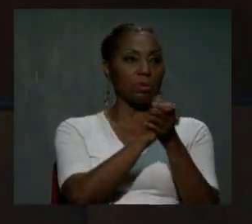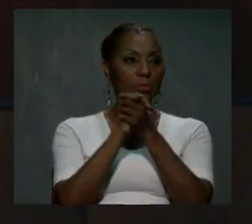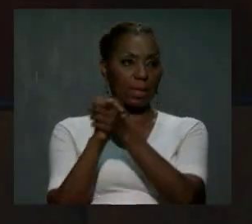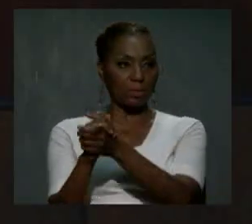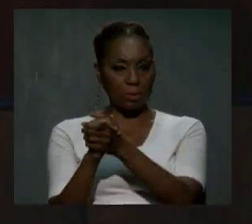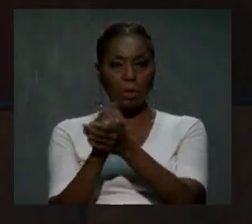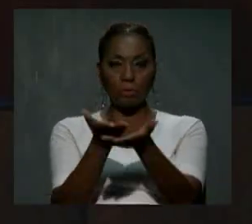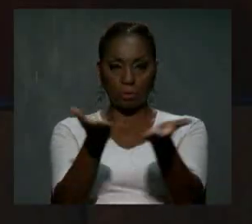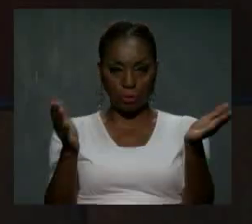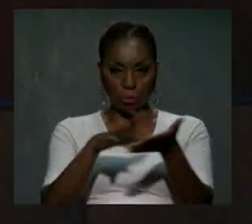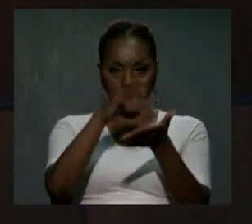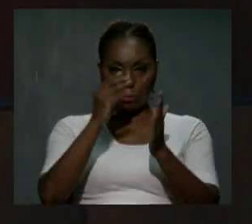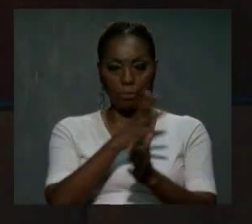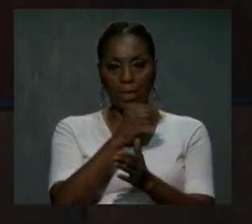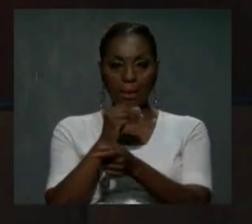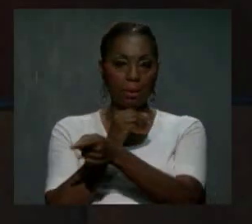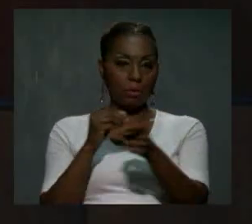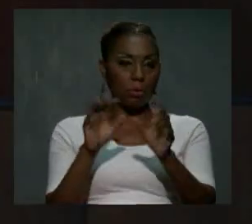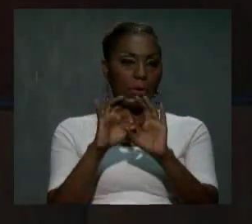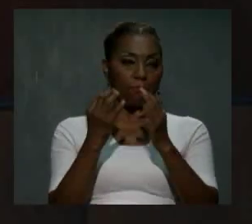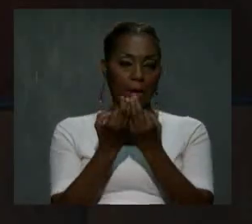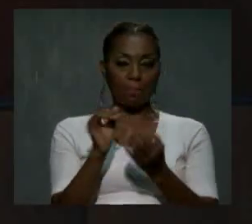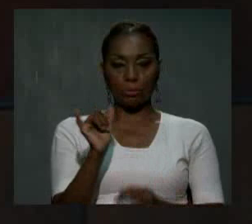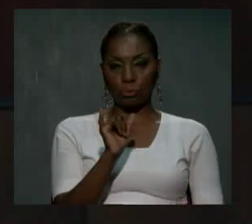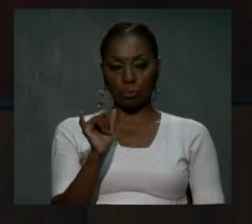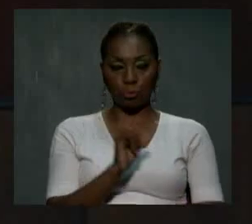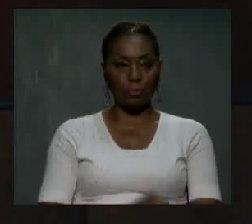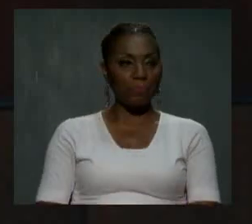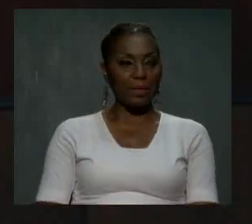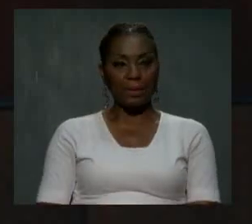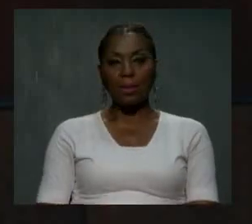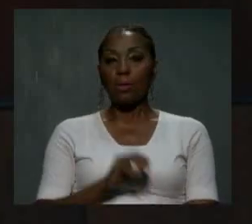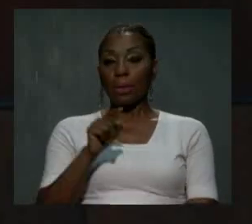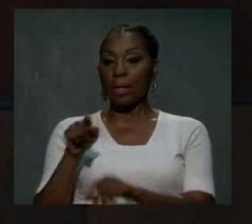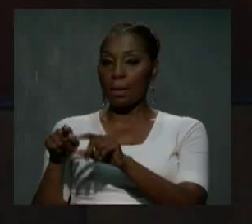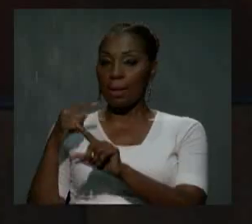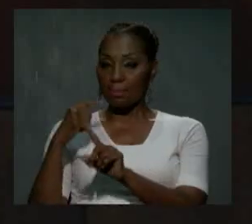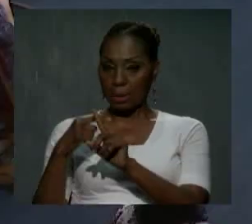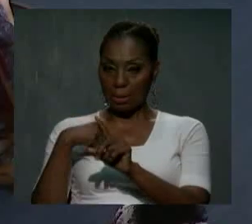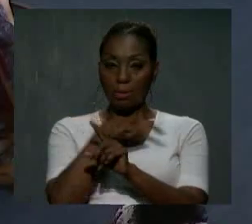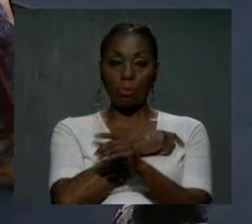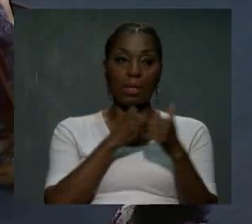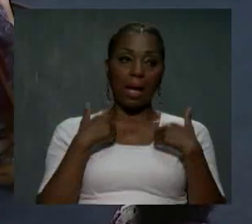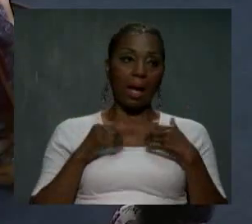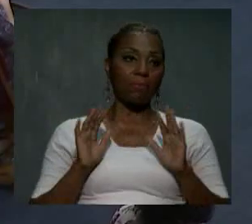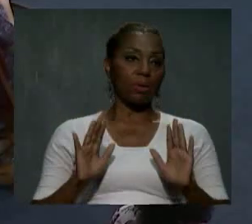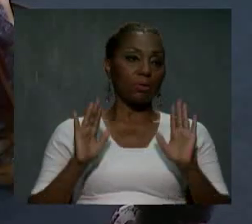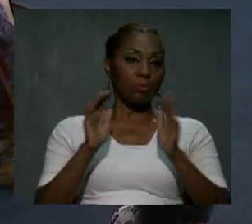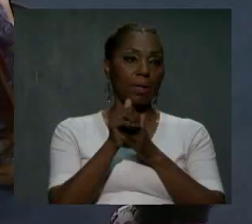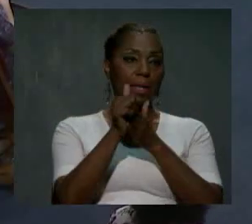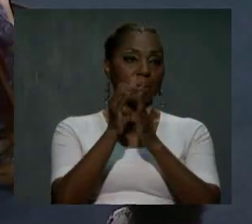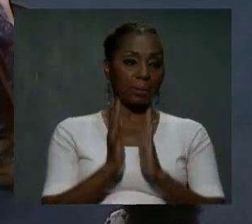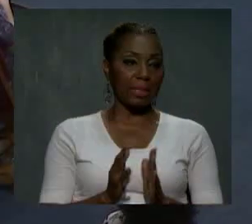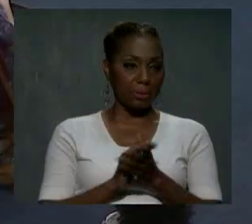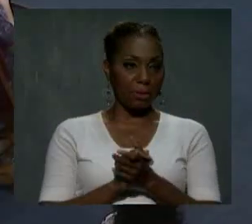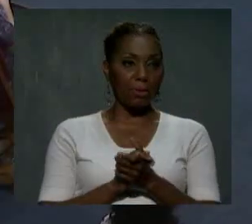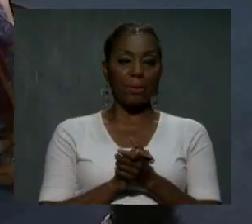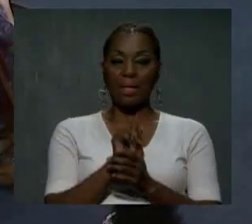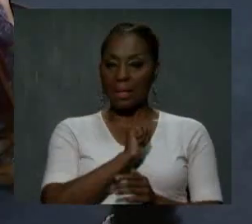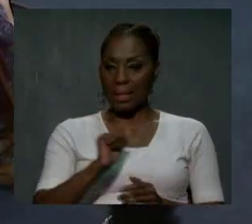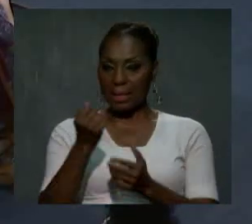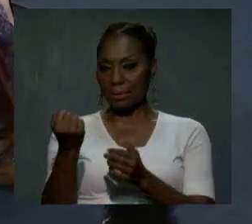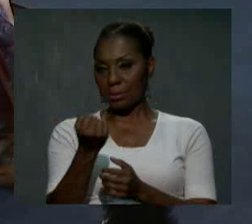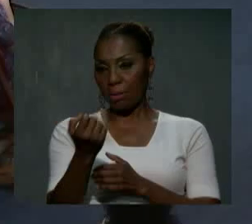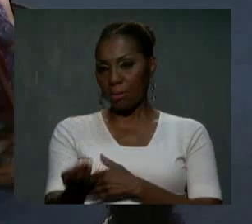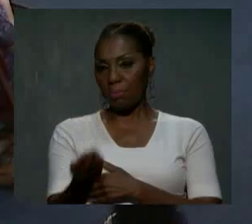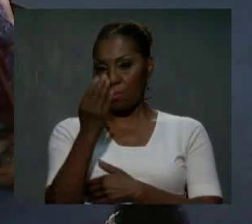to all the students and their families. Vice Mayor, we also have a great leader in Mr. Drake. Any Saturday morning, you're